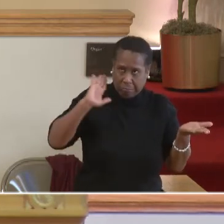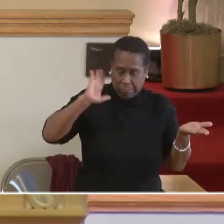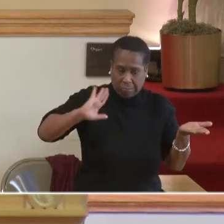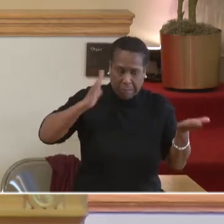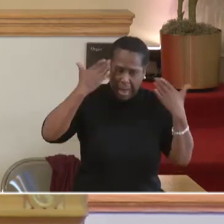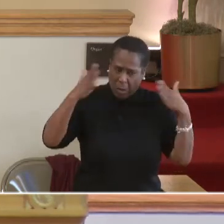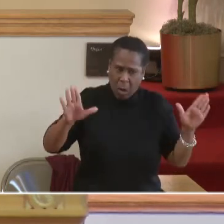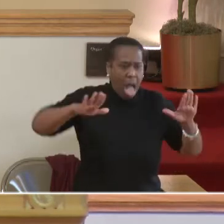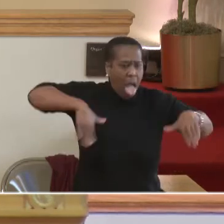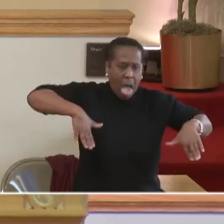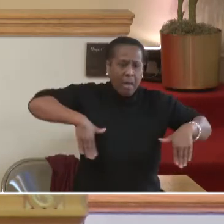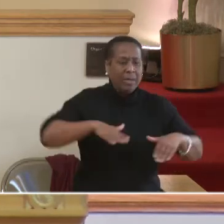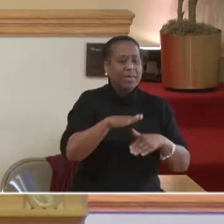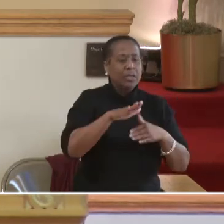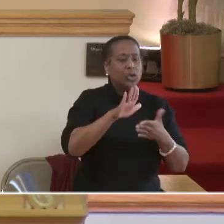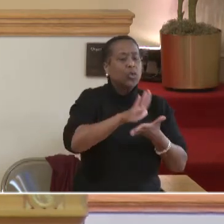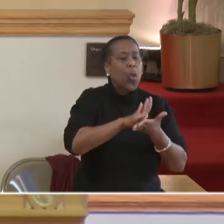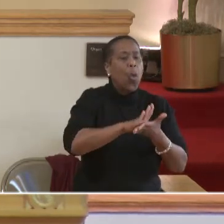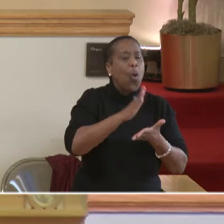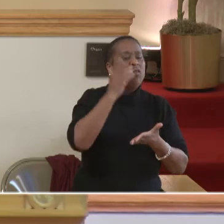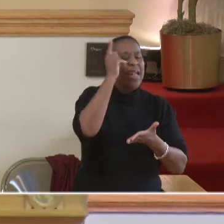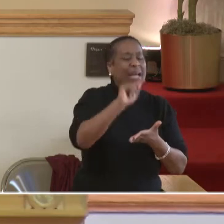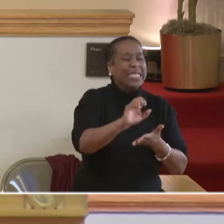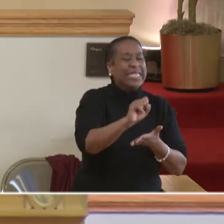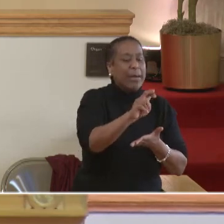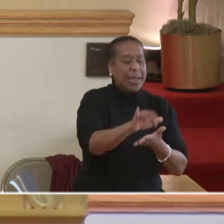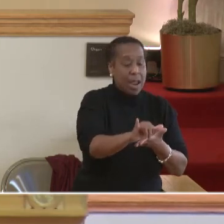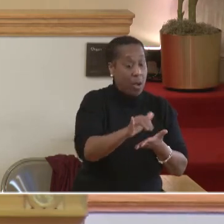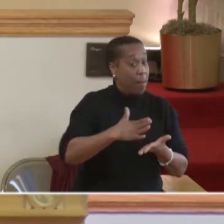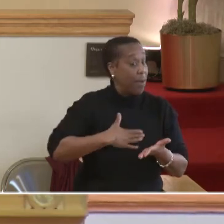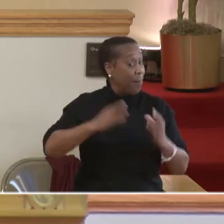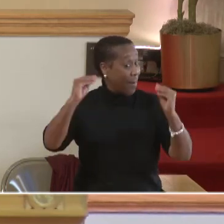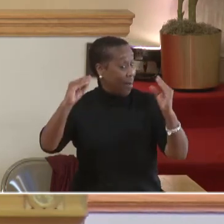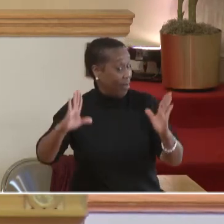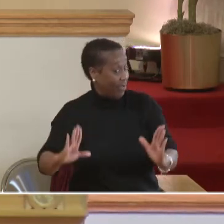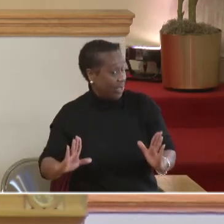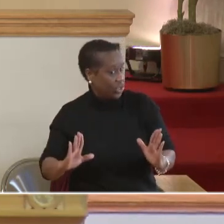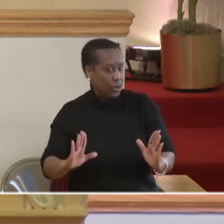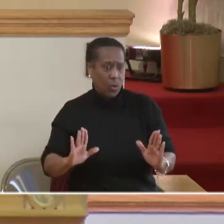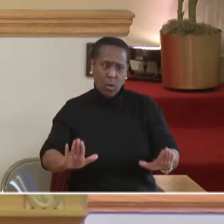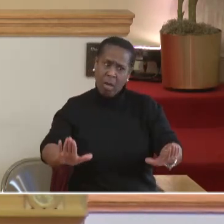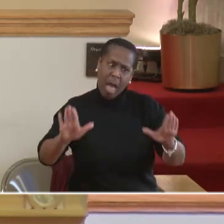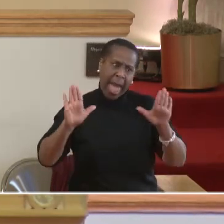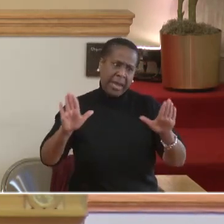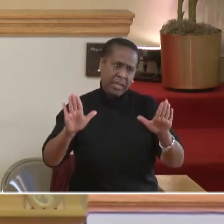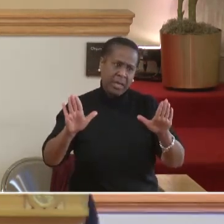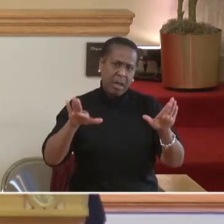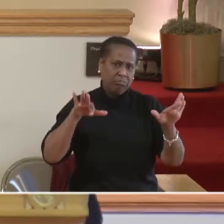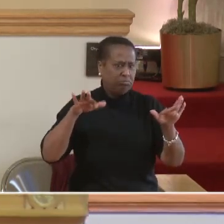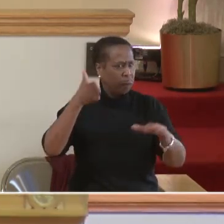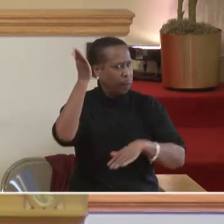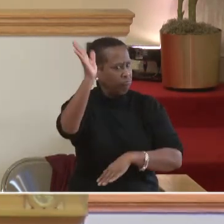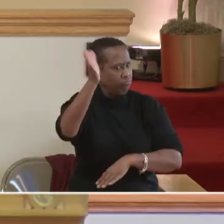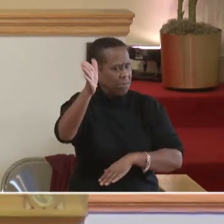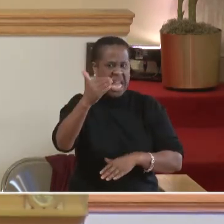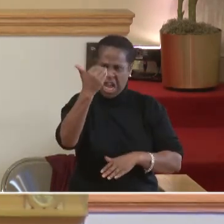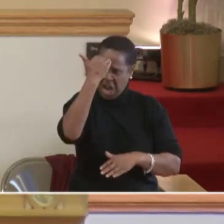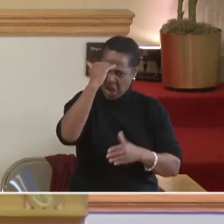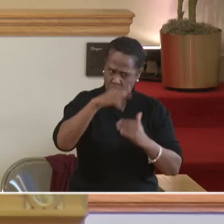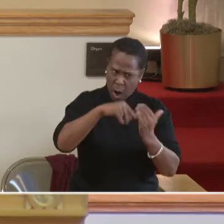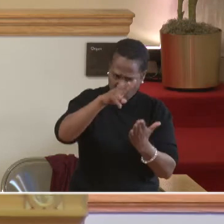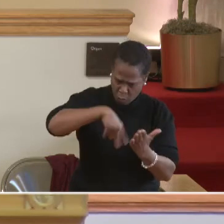not gone to seminary, my professor was an excellent exegete. He knew how to read it